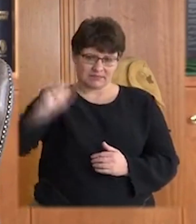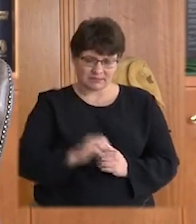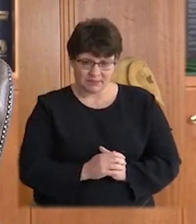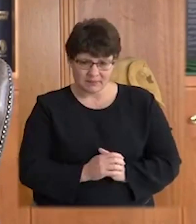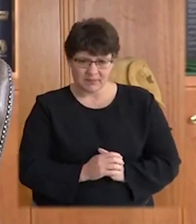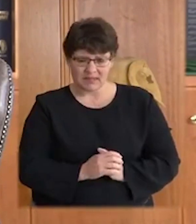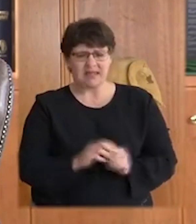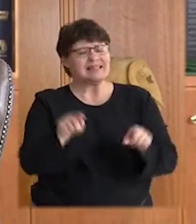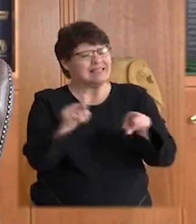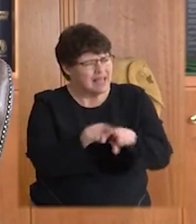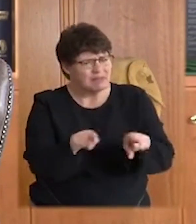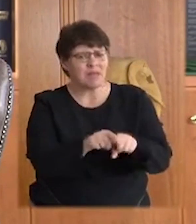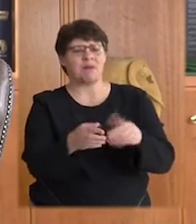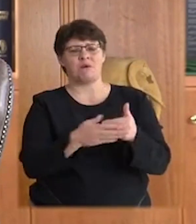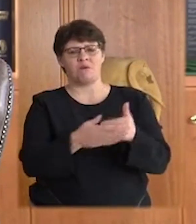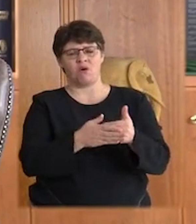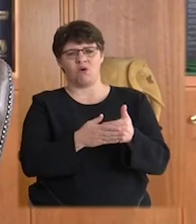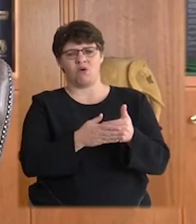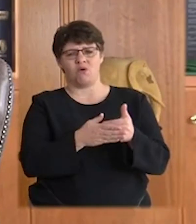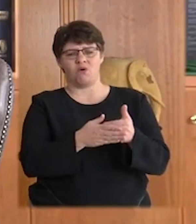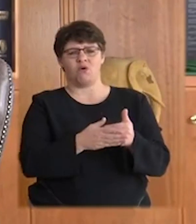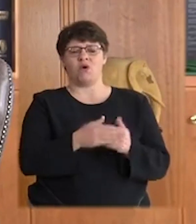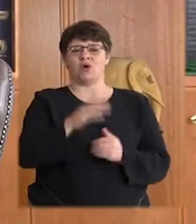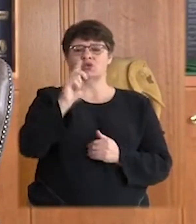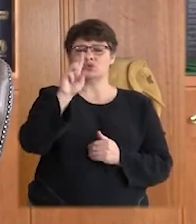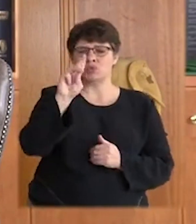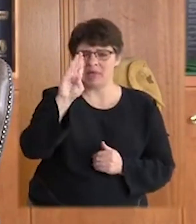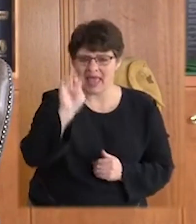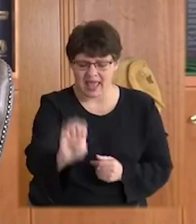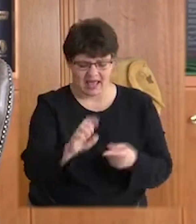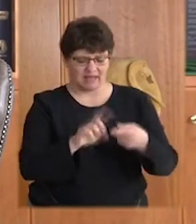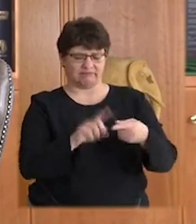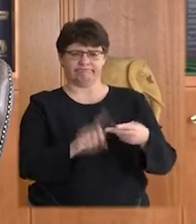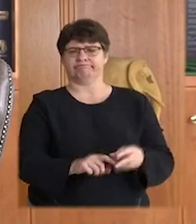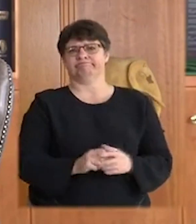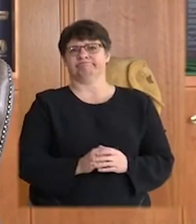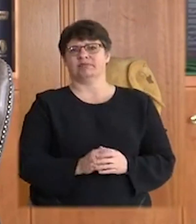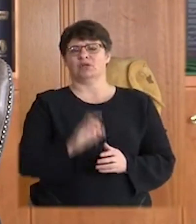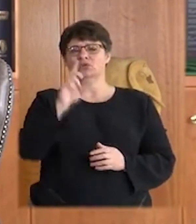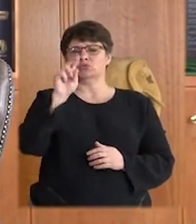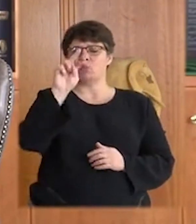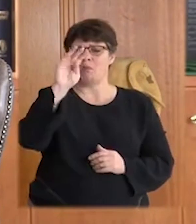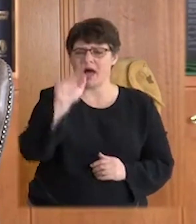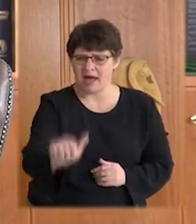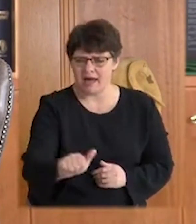We also remember John Langalibale Ledube, Dr. A.B. Kluma,